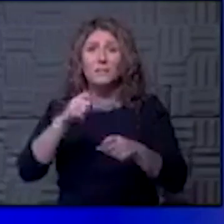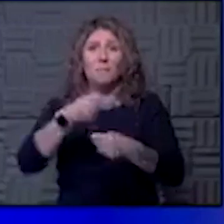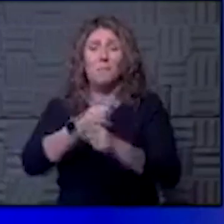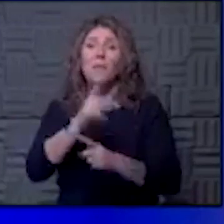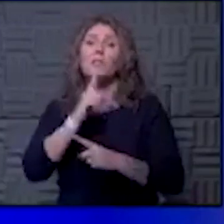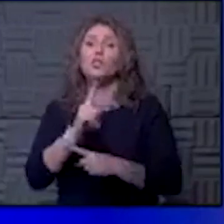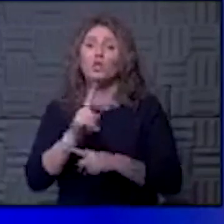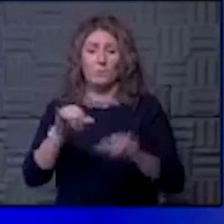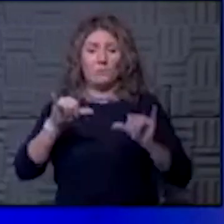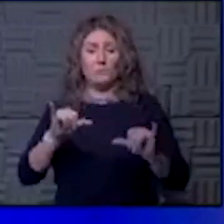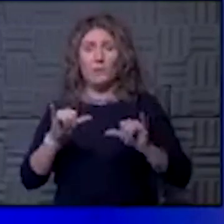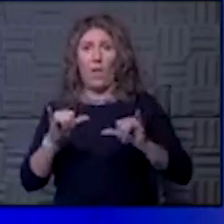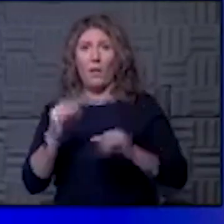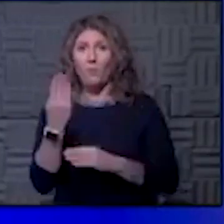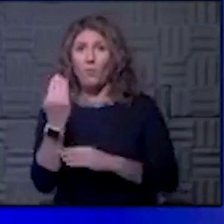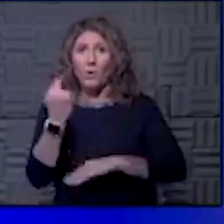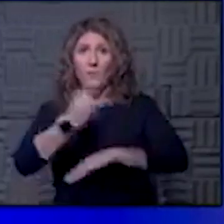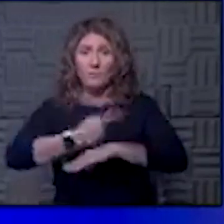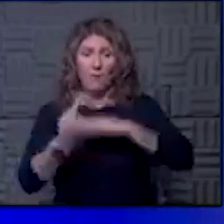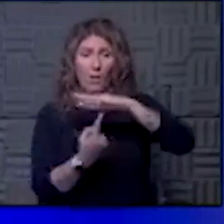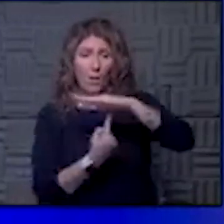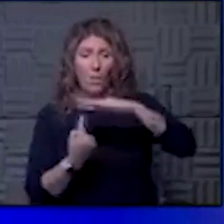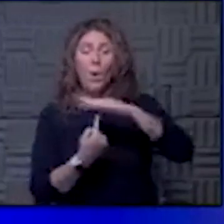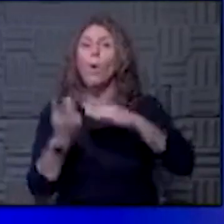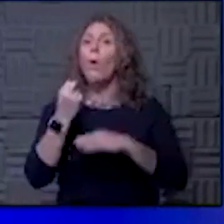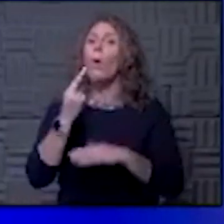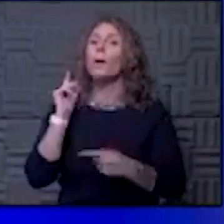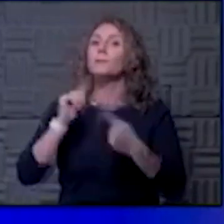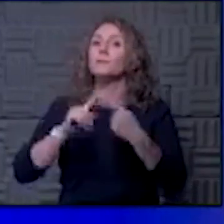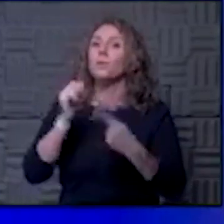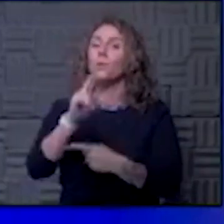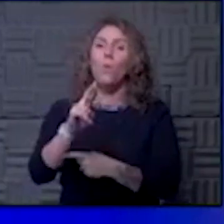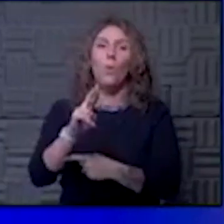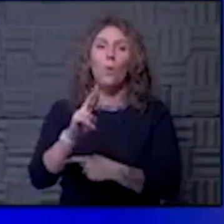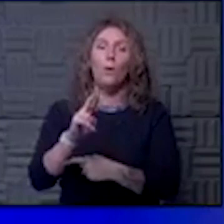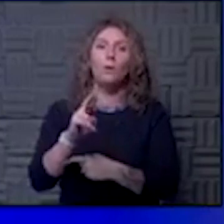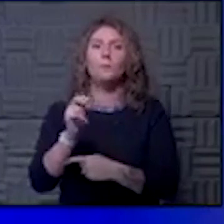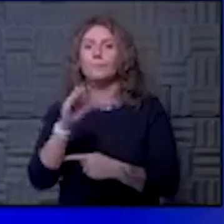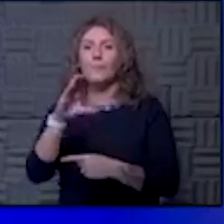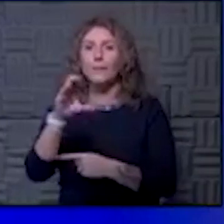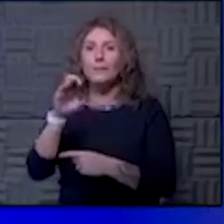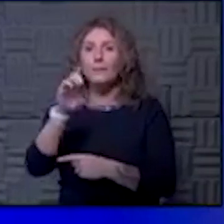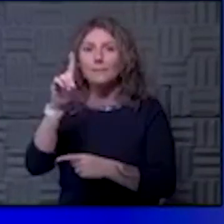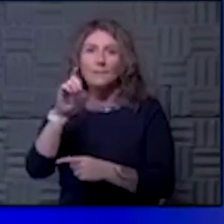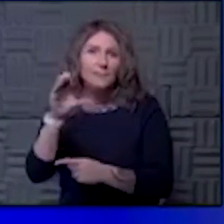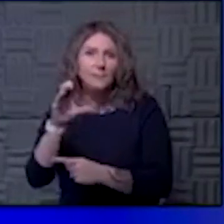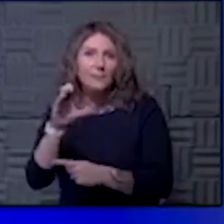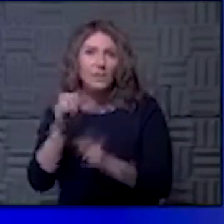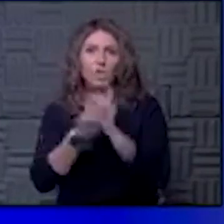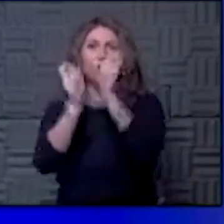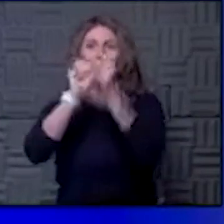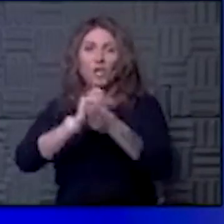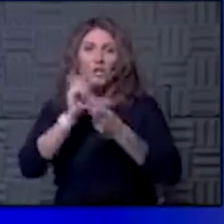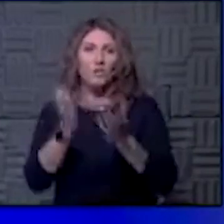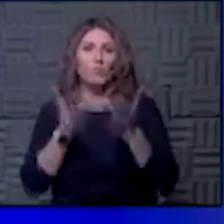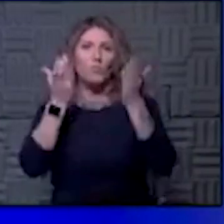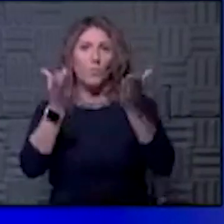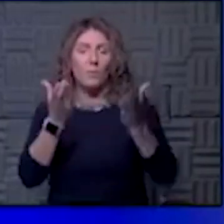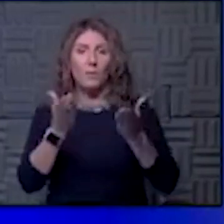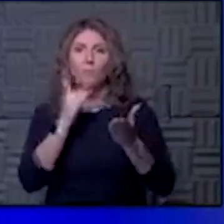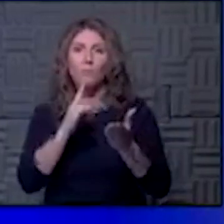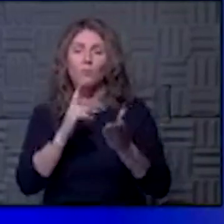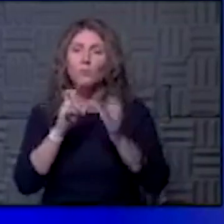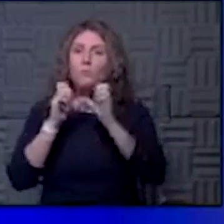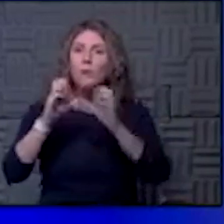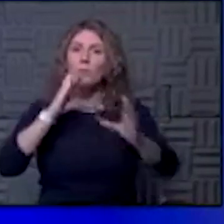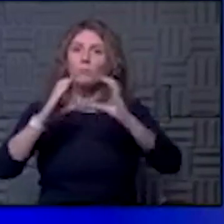that 14-day quarantine until and unless the CDC changes any of those recommendations. There's constant